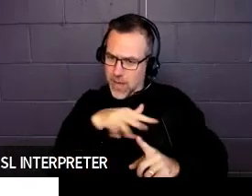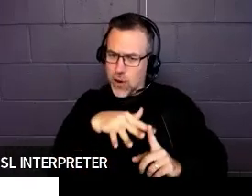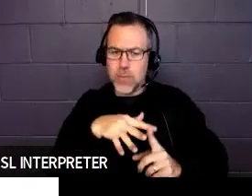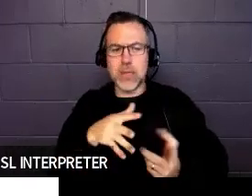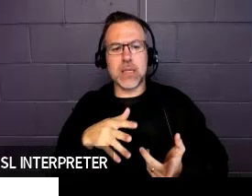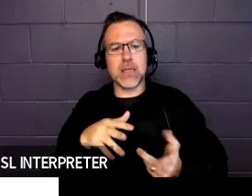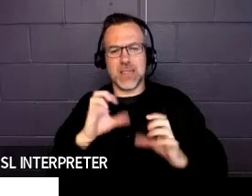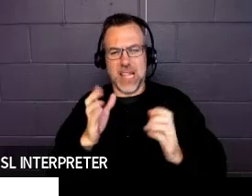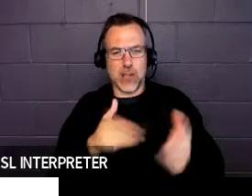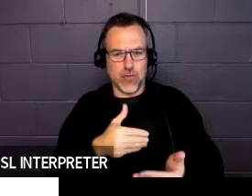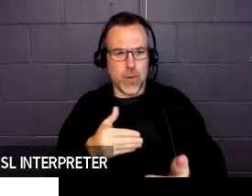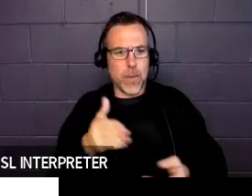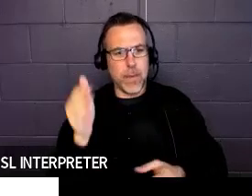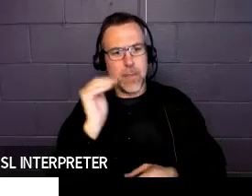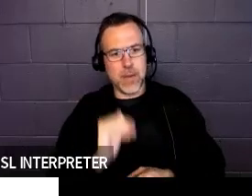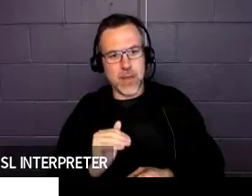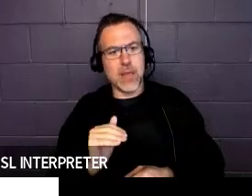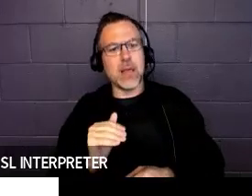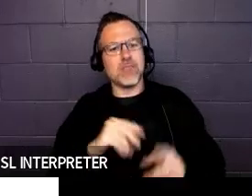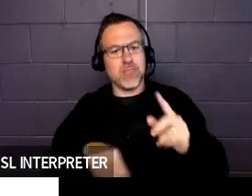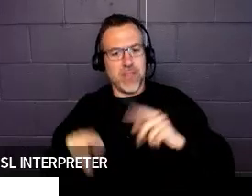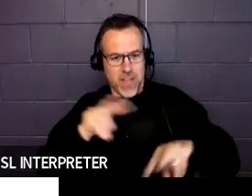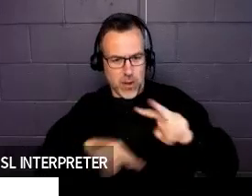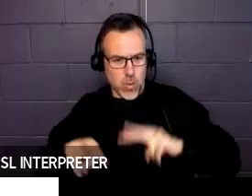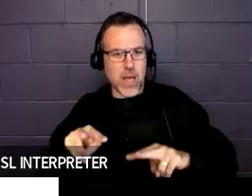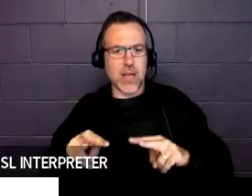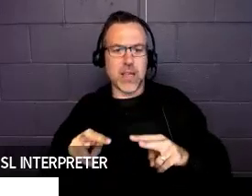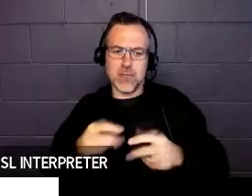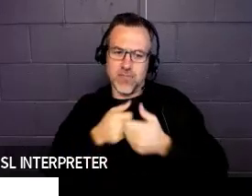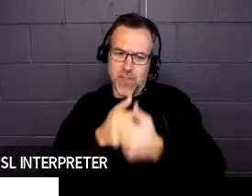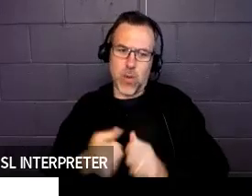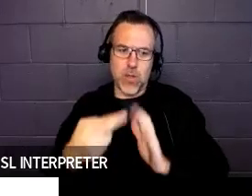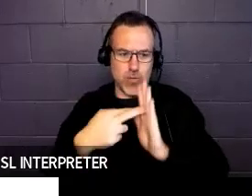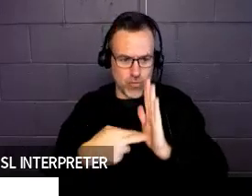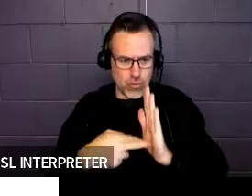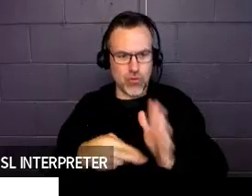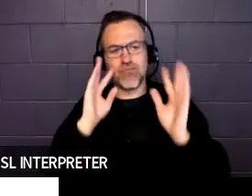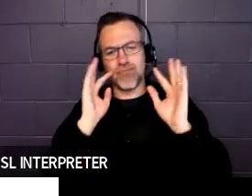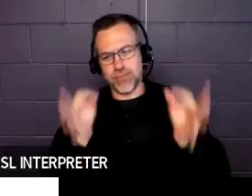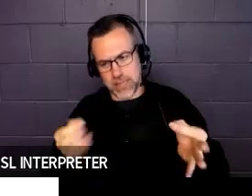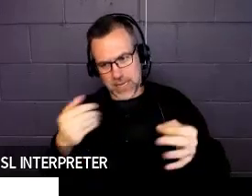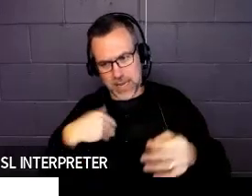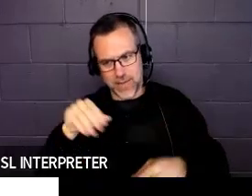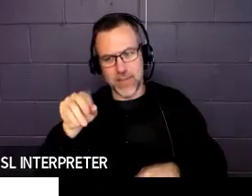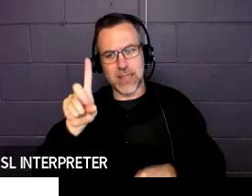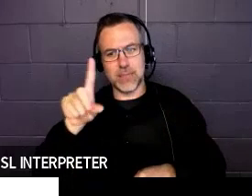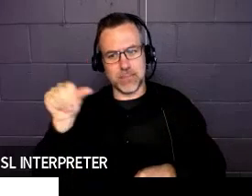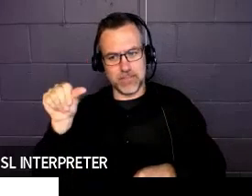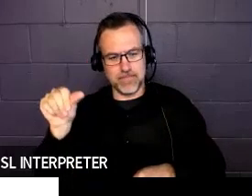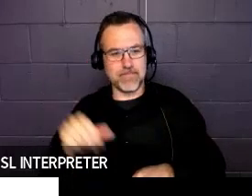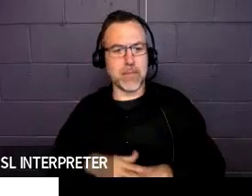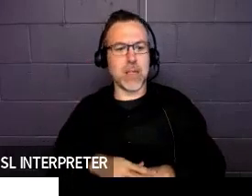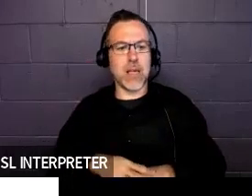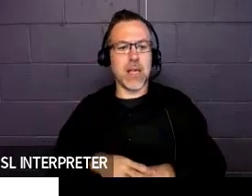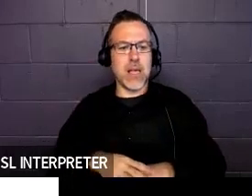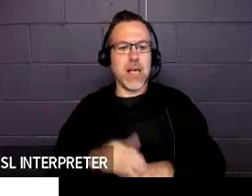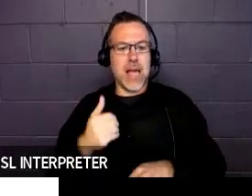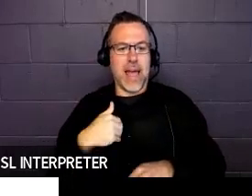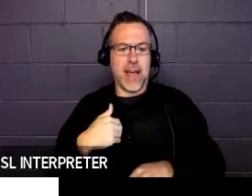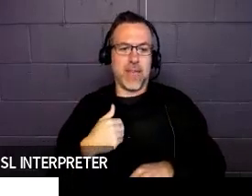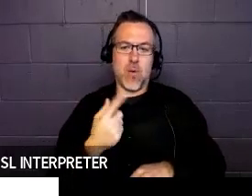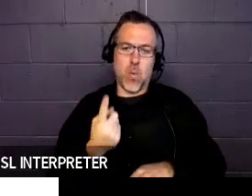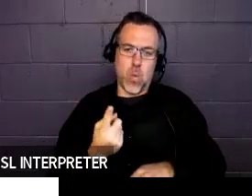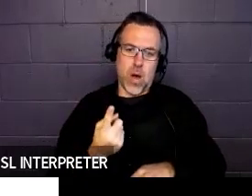evaluated according to the rules, and has been determined to have a disability and has one or more